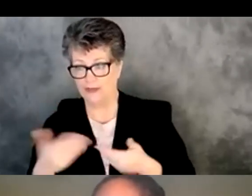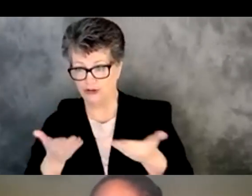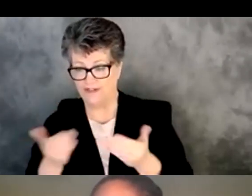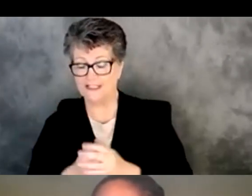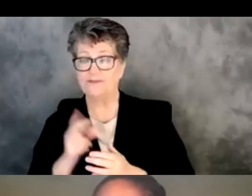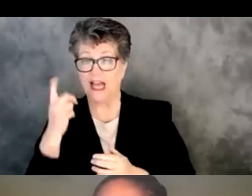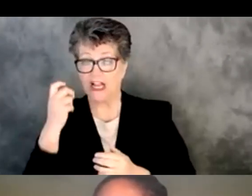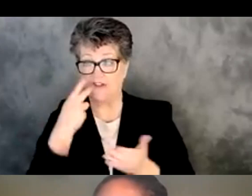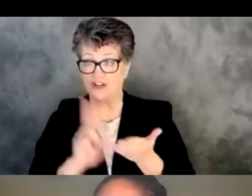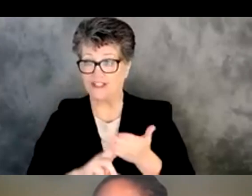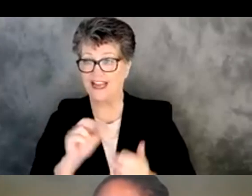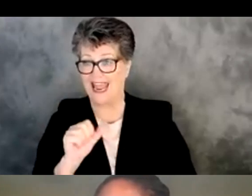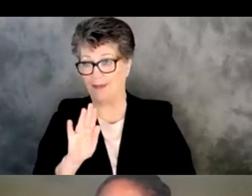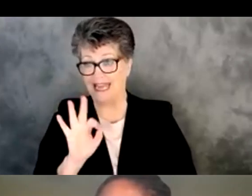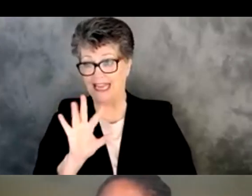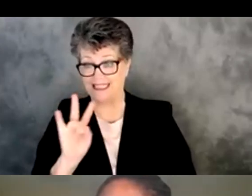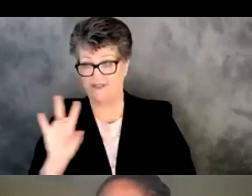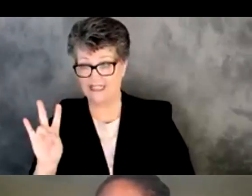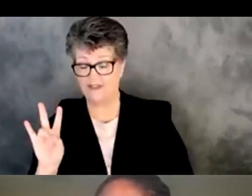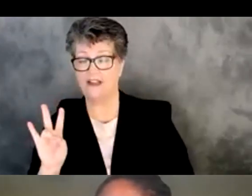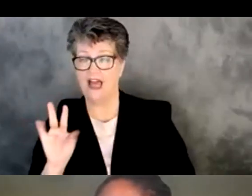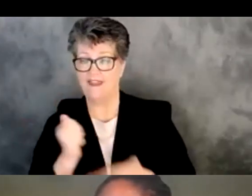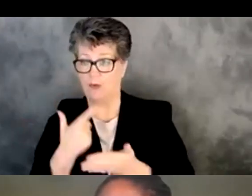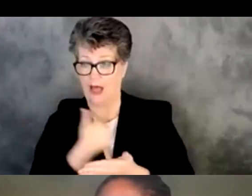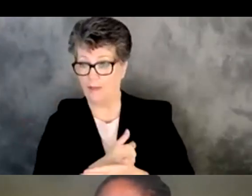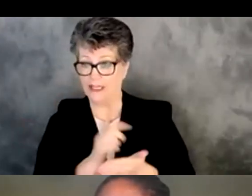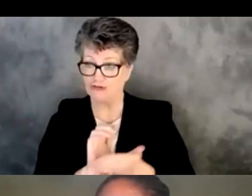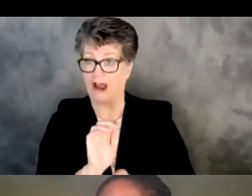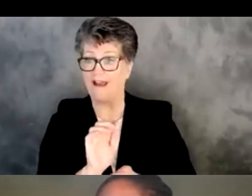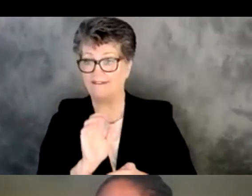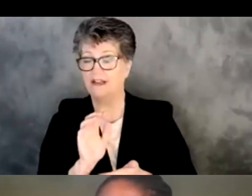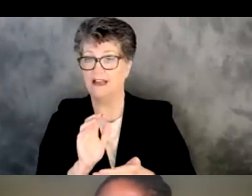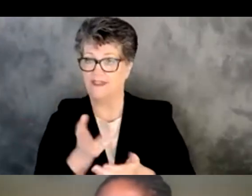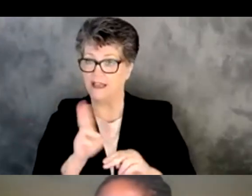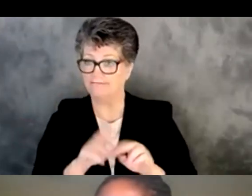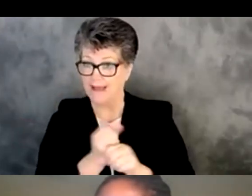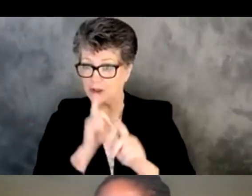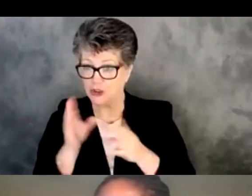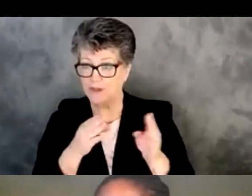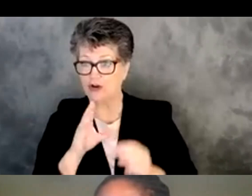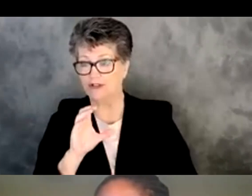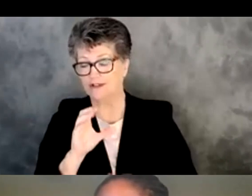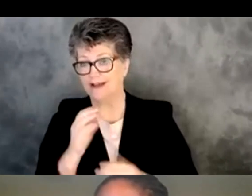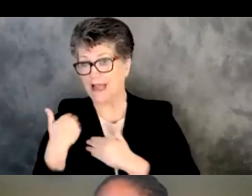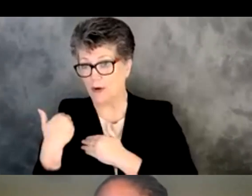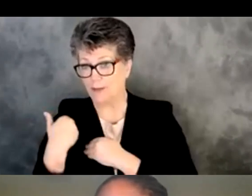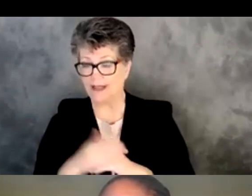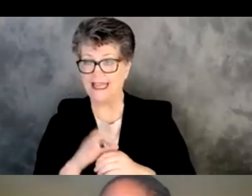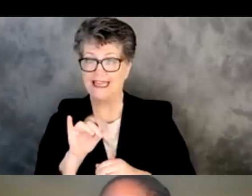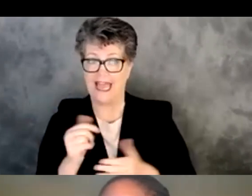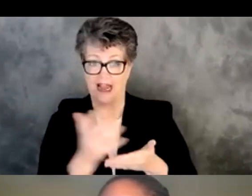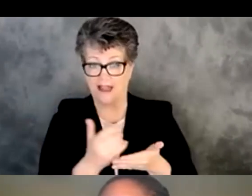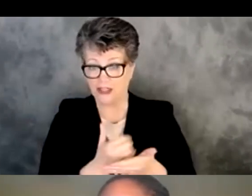AB 977, which will enable us to drive accountability, ensures more comprehensive and robust data collection